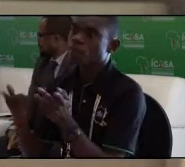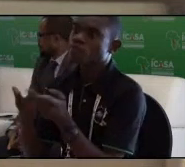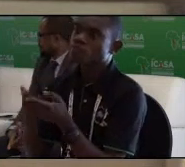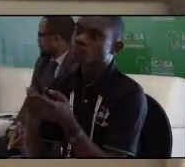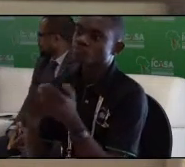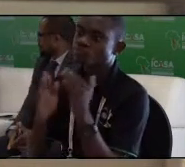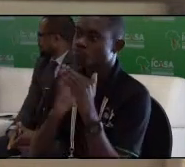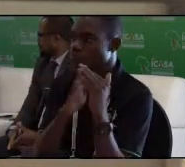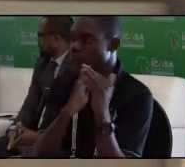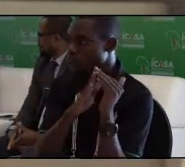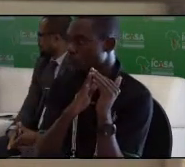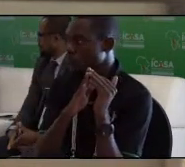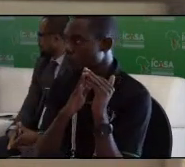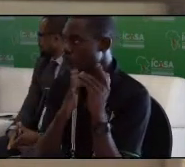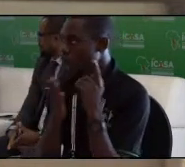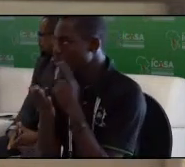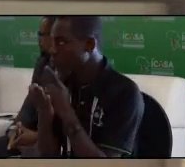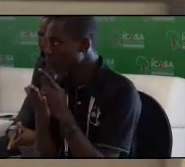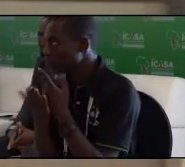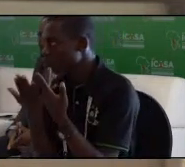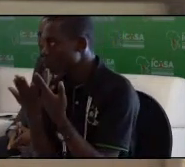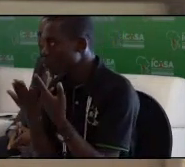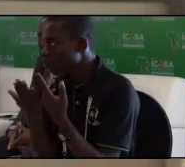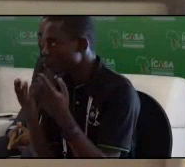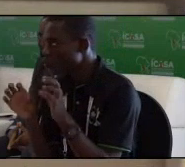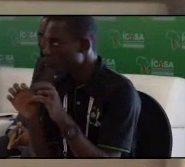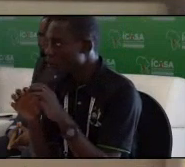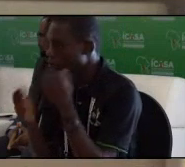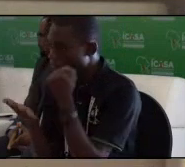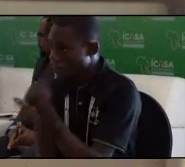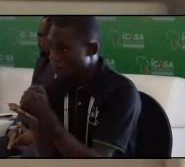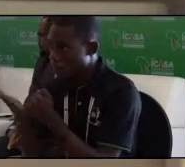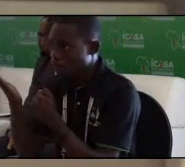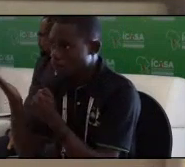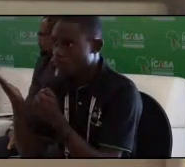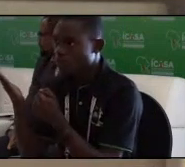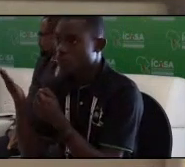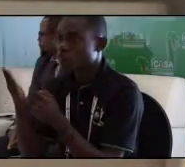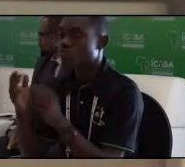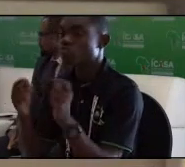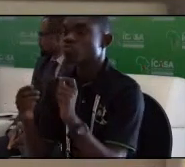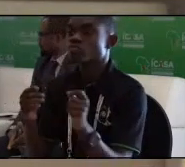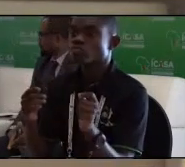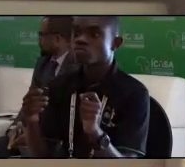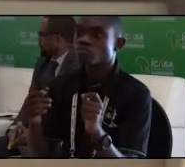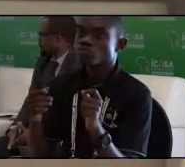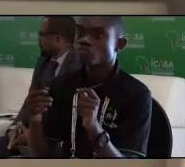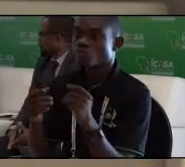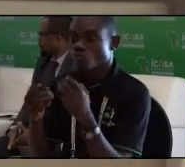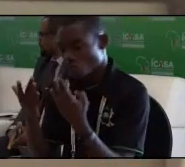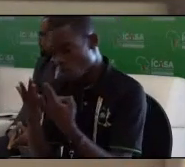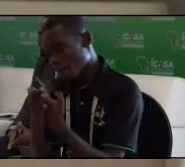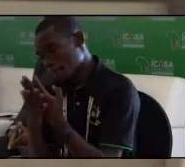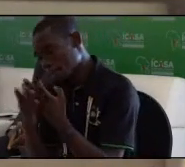field. Bottom line, WHO pre-qualification. Then we do the internal validation in country. We also take it